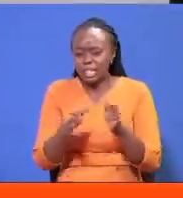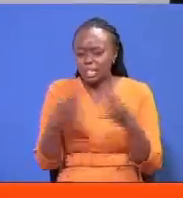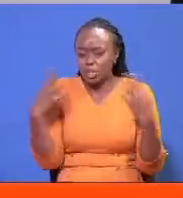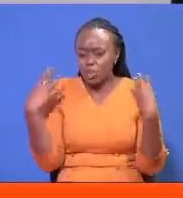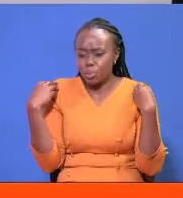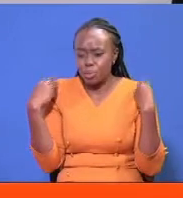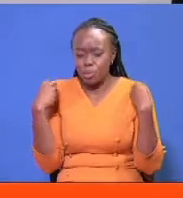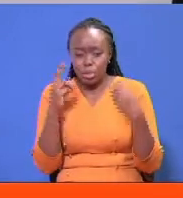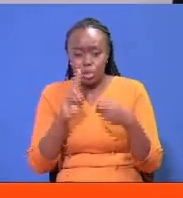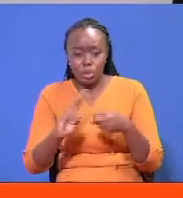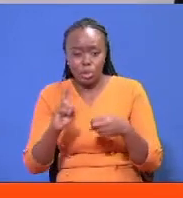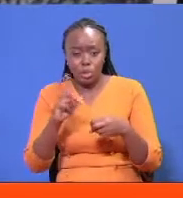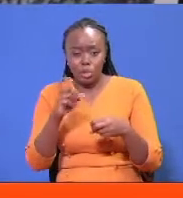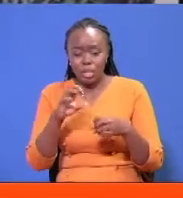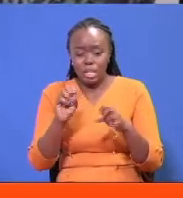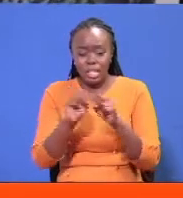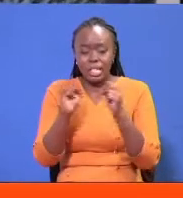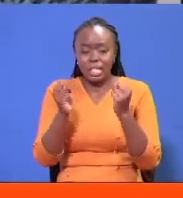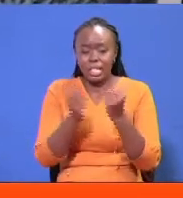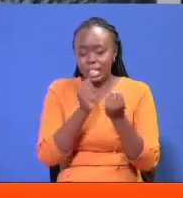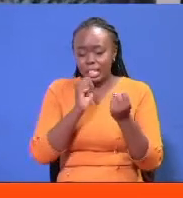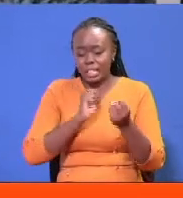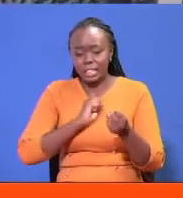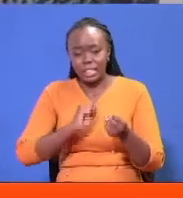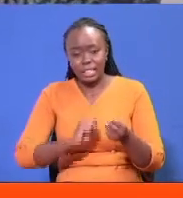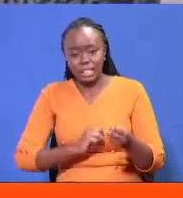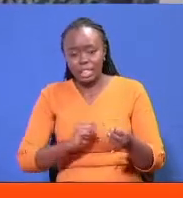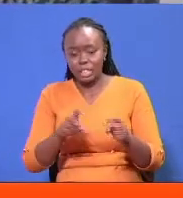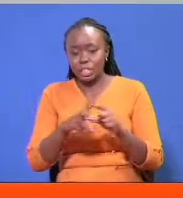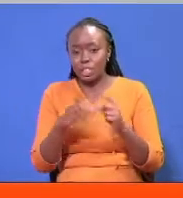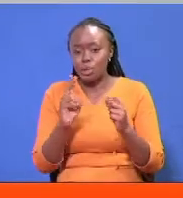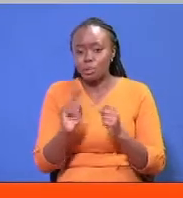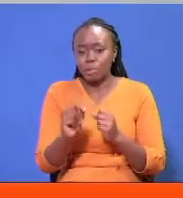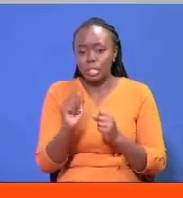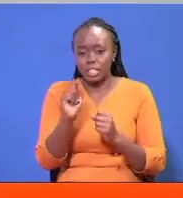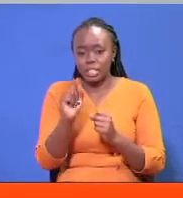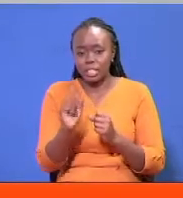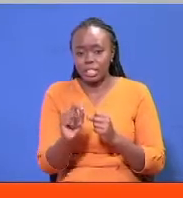maps, combining science, aesthetics, and technique.